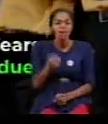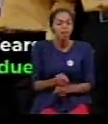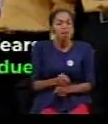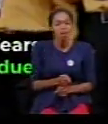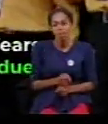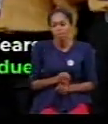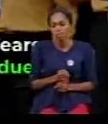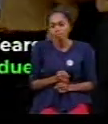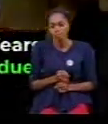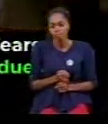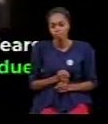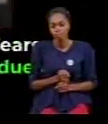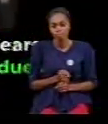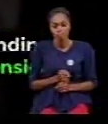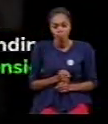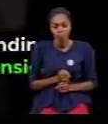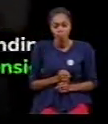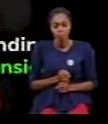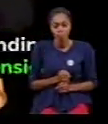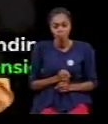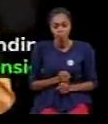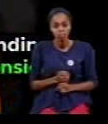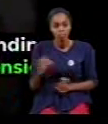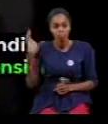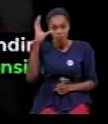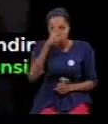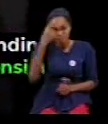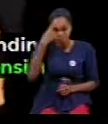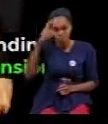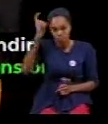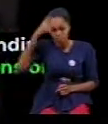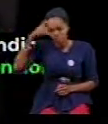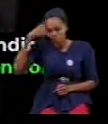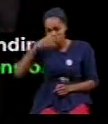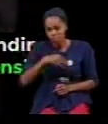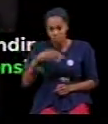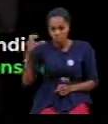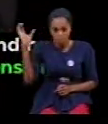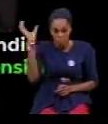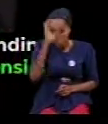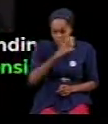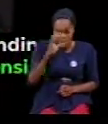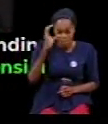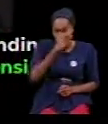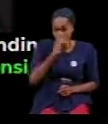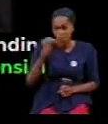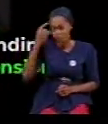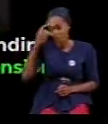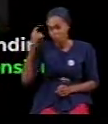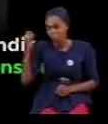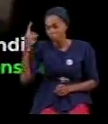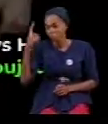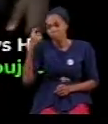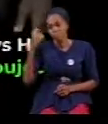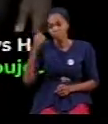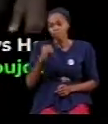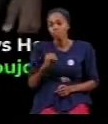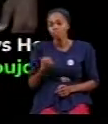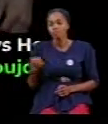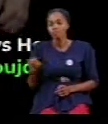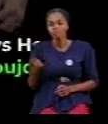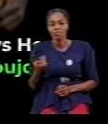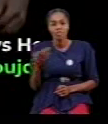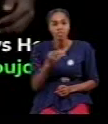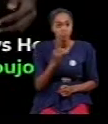Search for wisdom. and seek understanding.